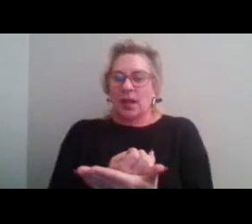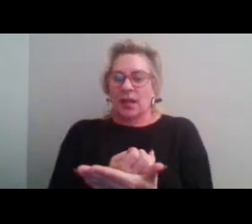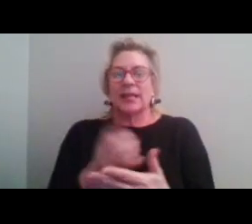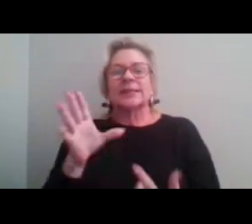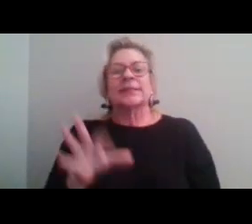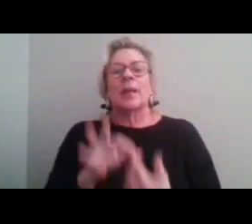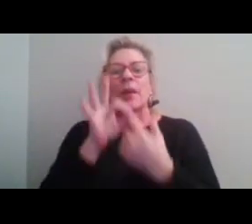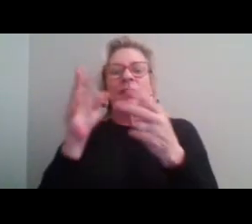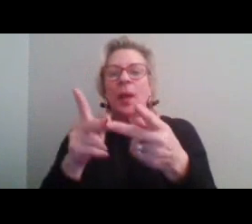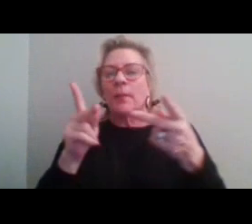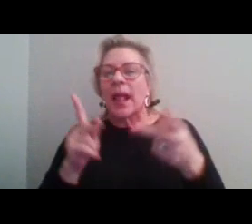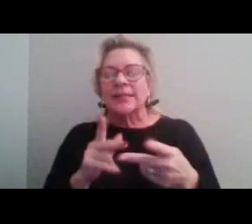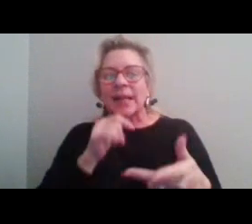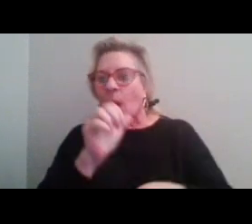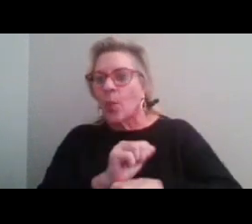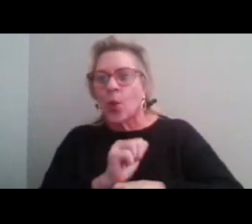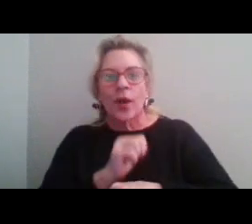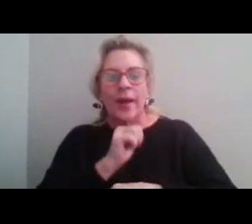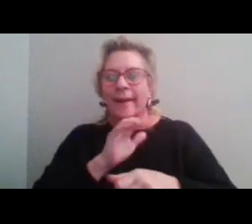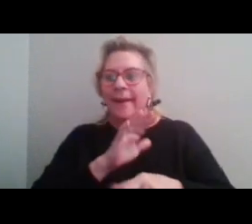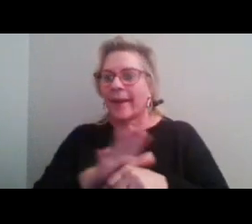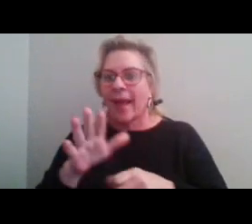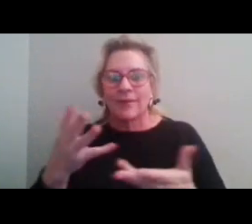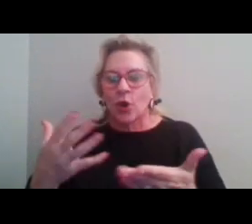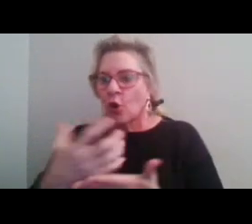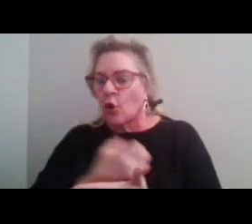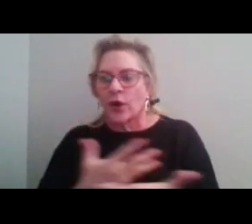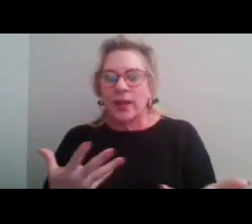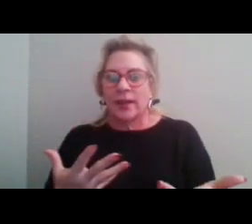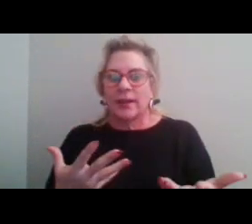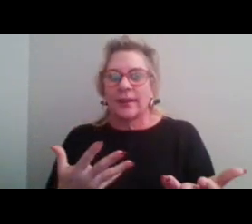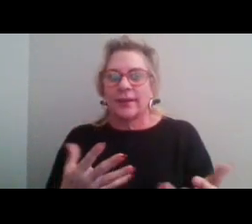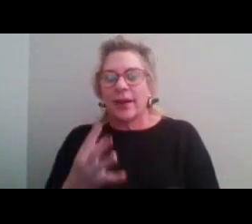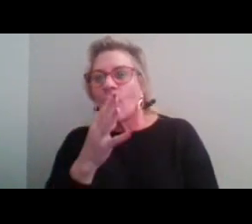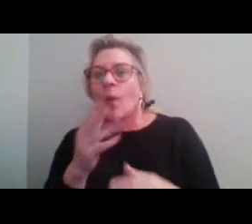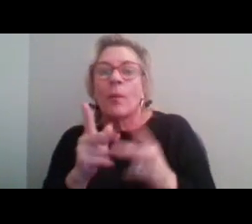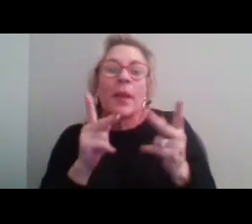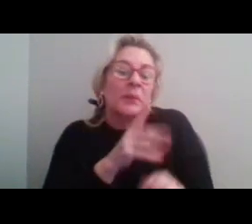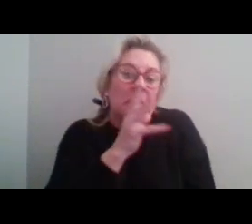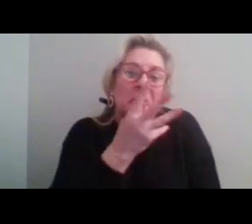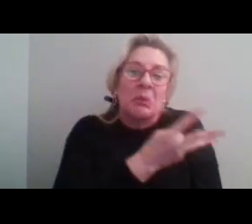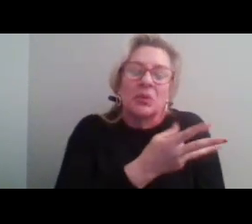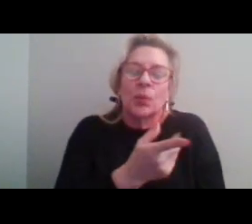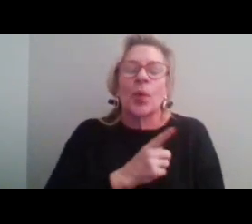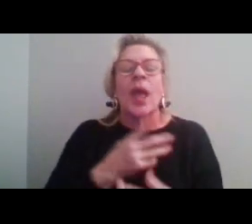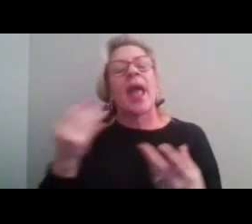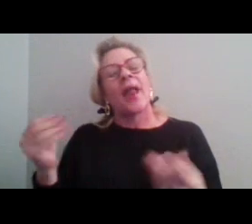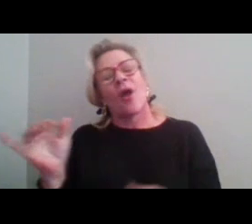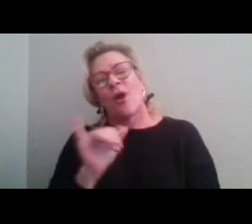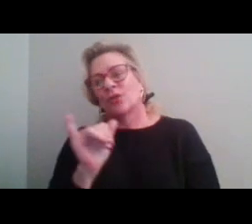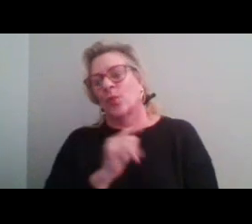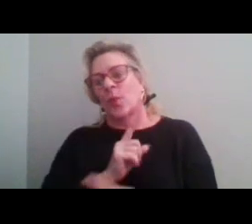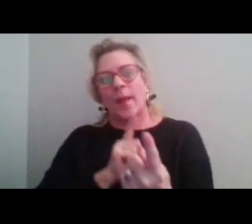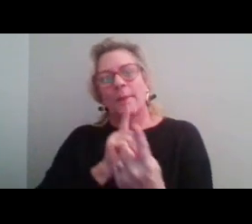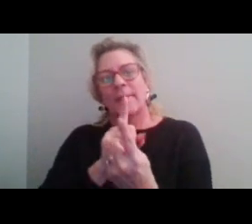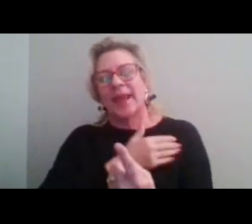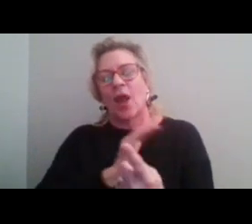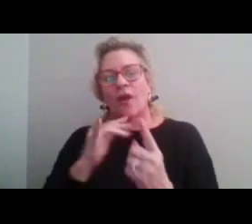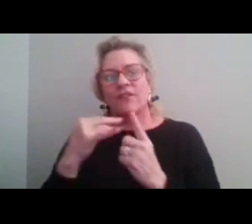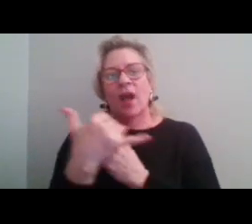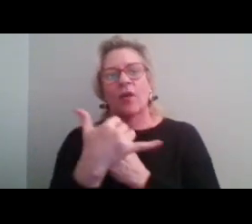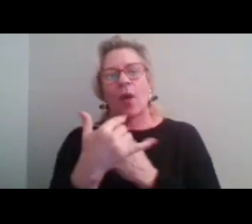You want to provide opportunity in places that have been left behind. And you want to meet our environmental objectives. And I've never come